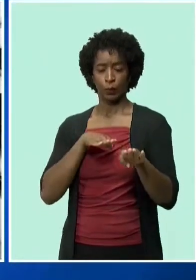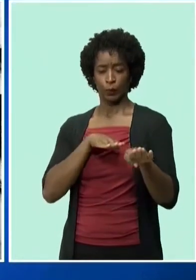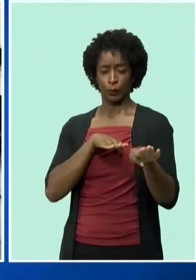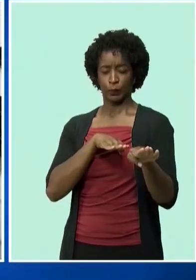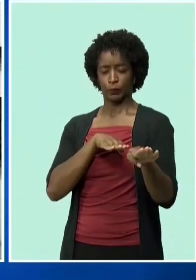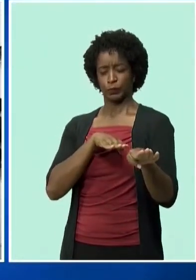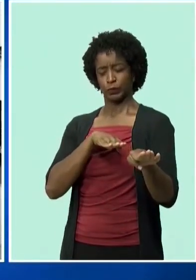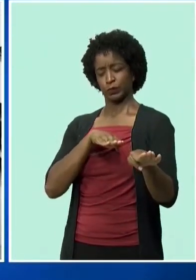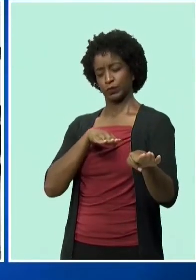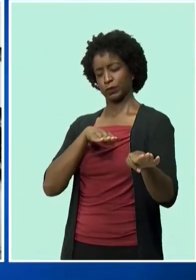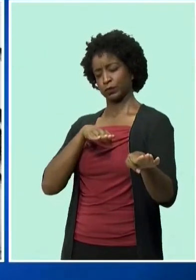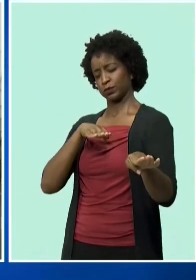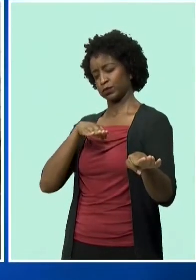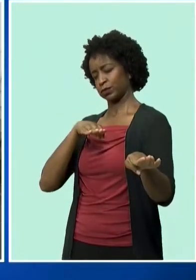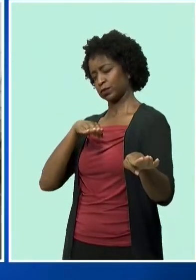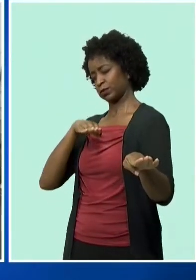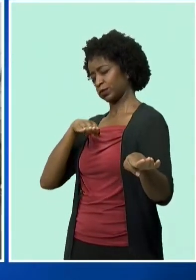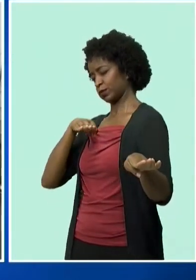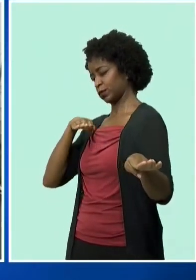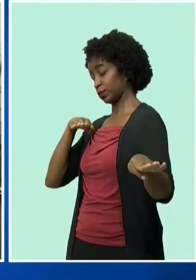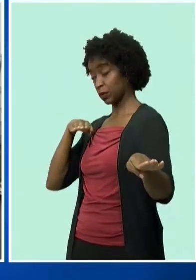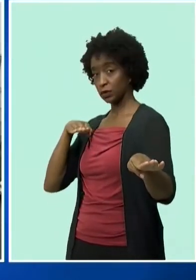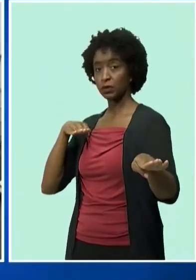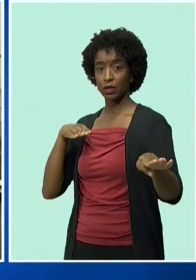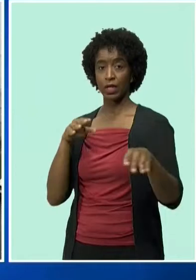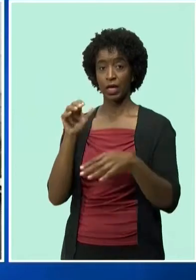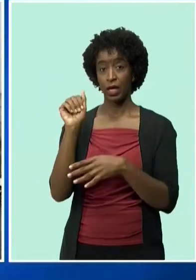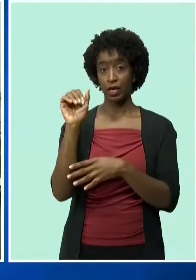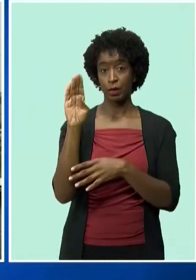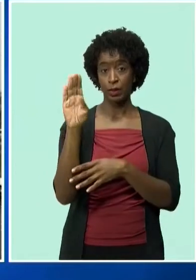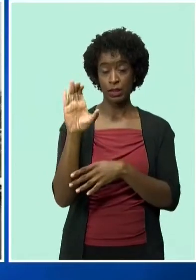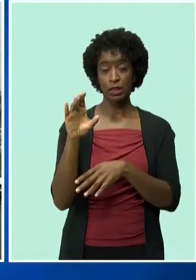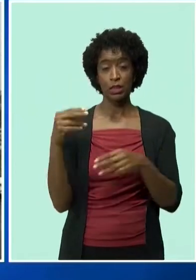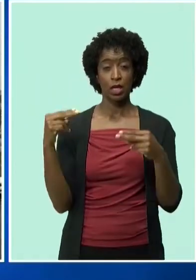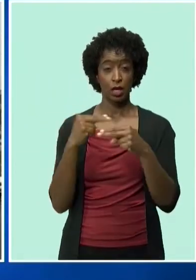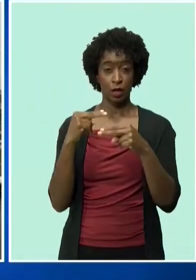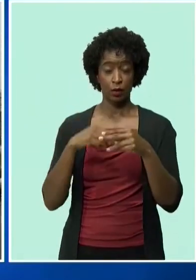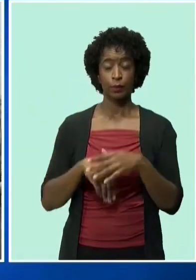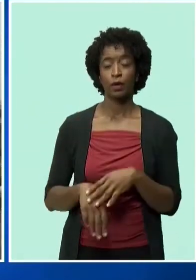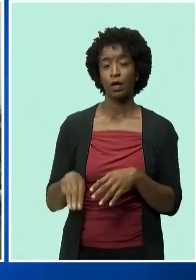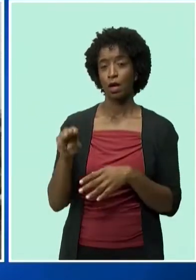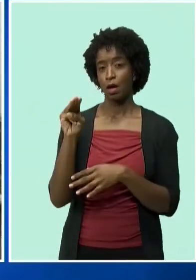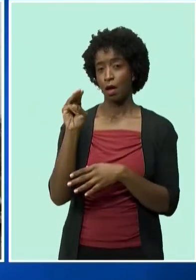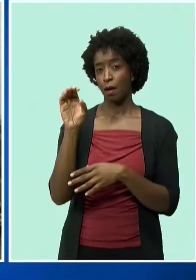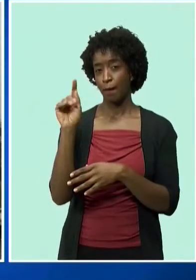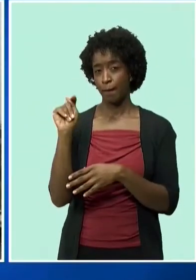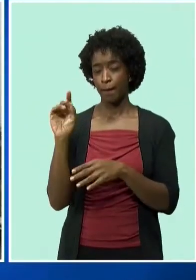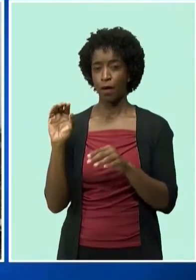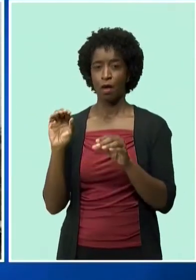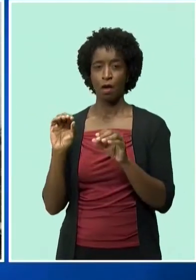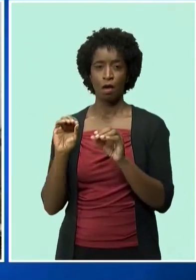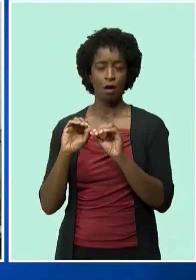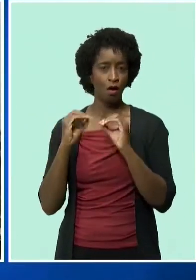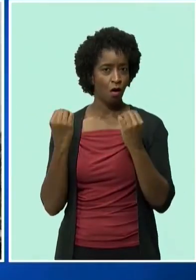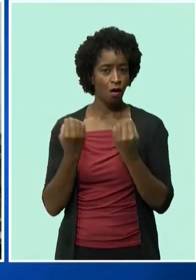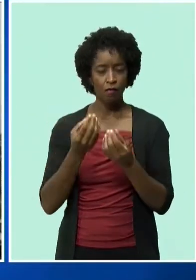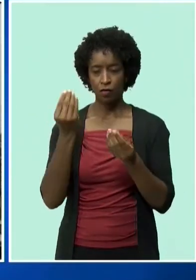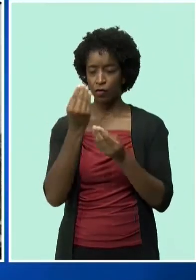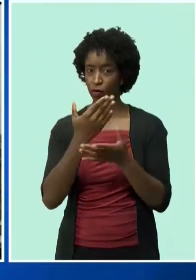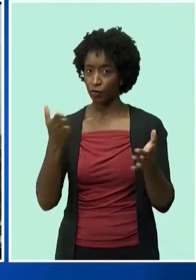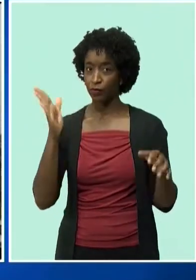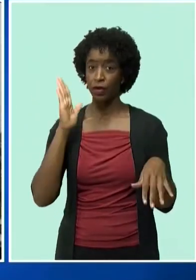hour traffic backed up on the ABC highway. The Met Office has issued a flash flood warning for the entire island. It